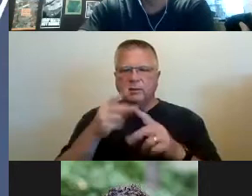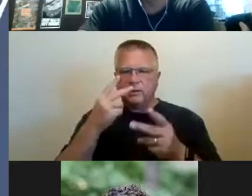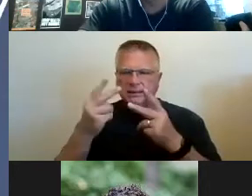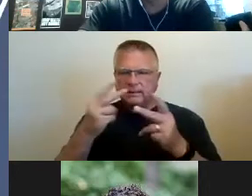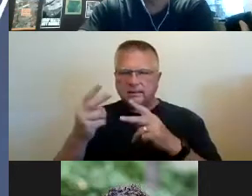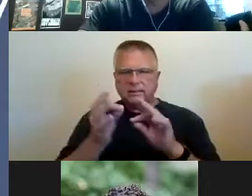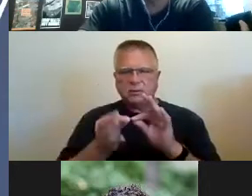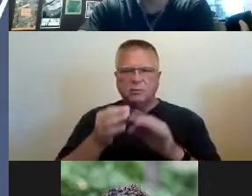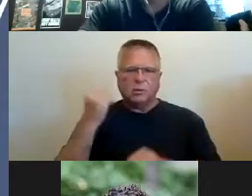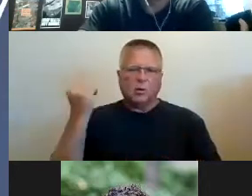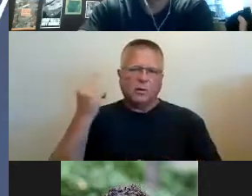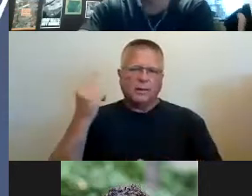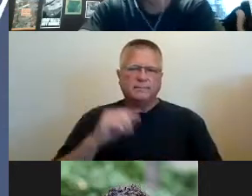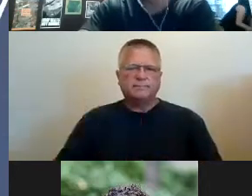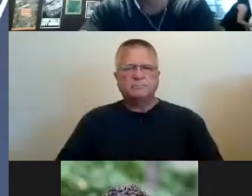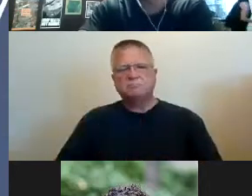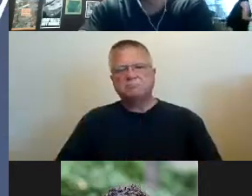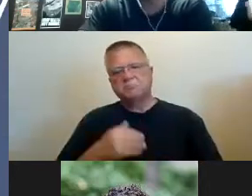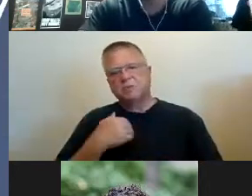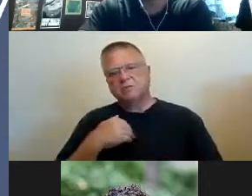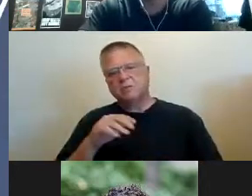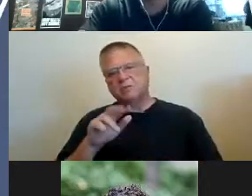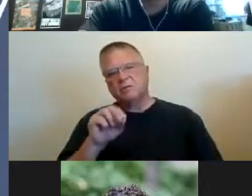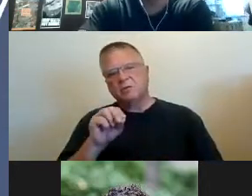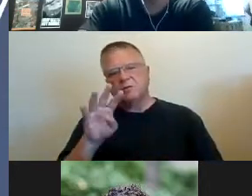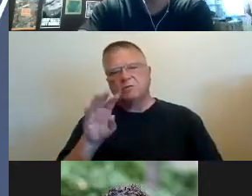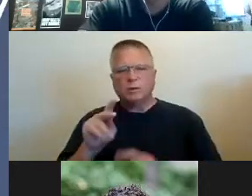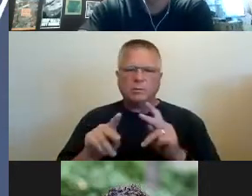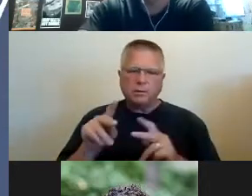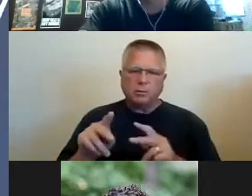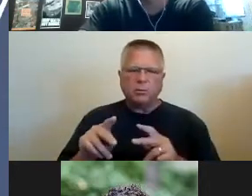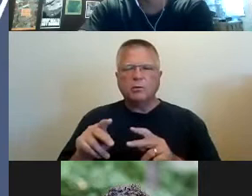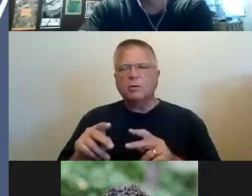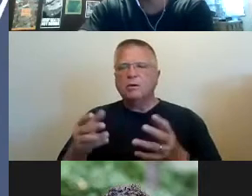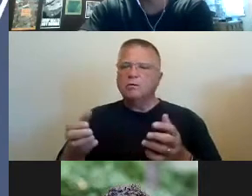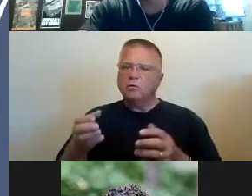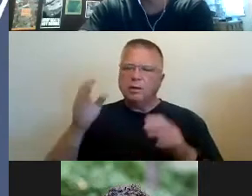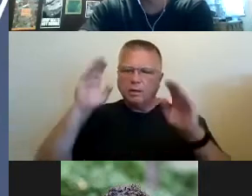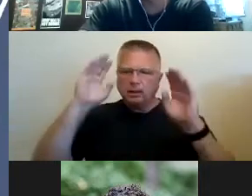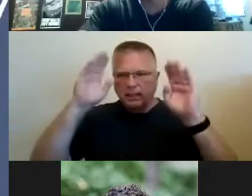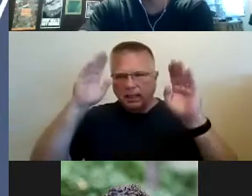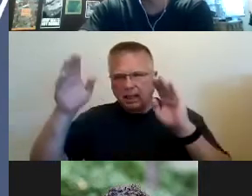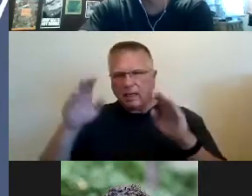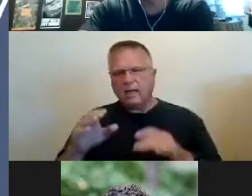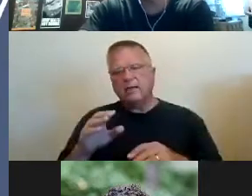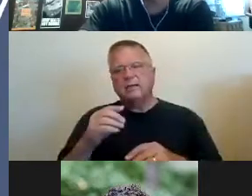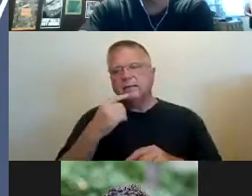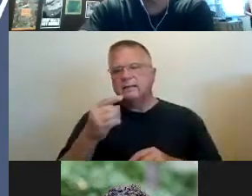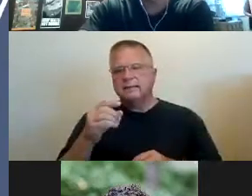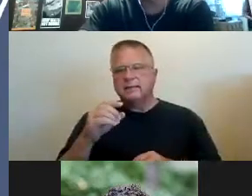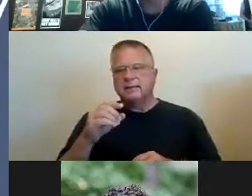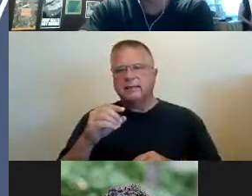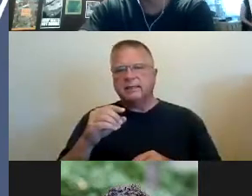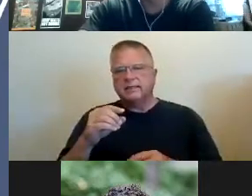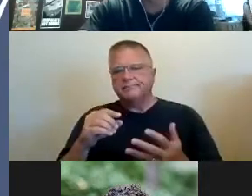around 44 people. Again, feel free to use the chat if you want to say hi, if you want to ask questions, provide feedback. But yeah, I guess we